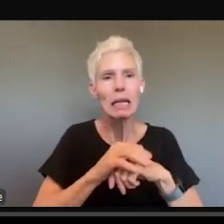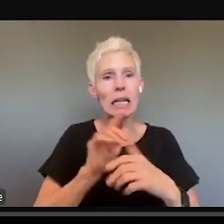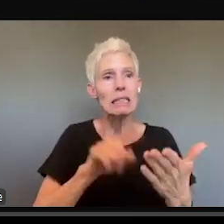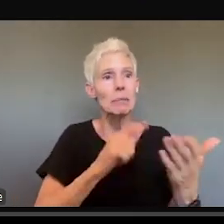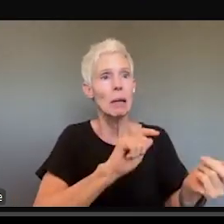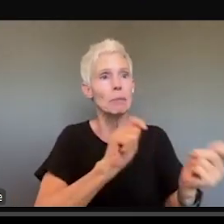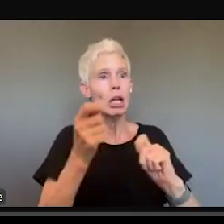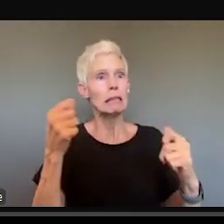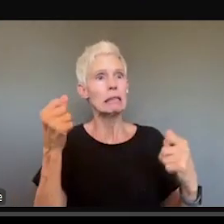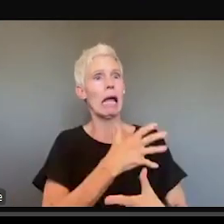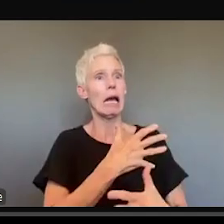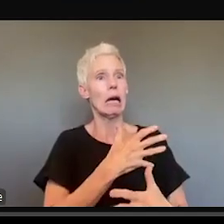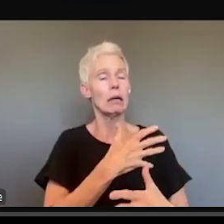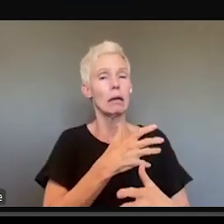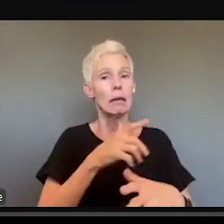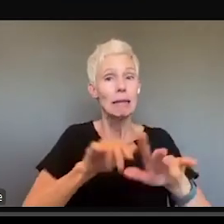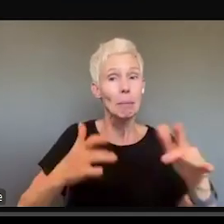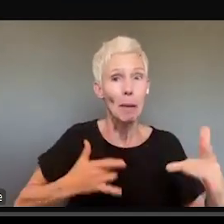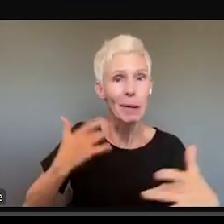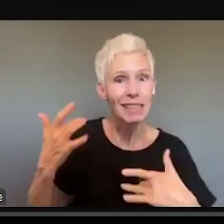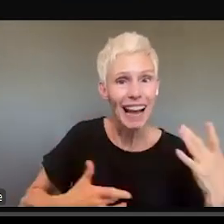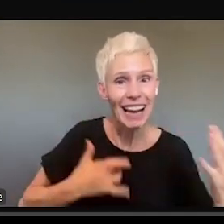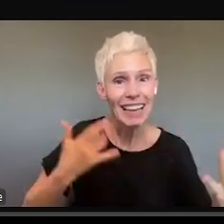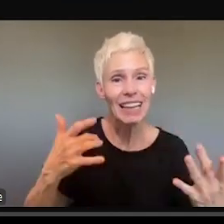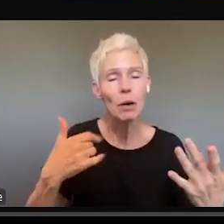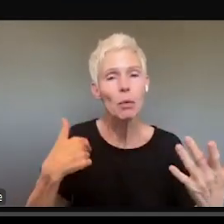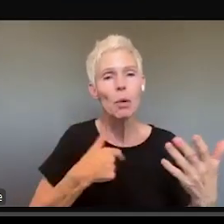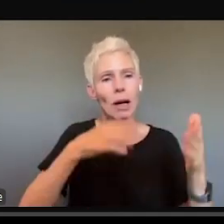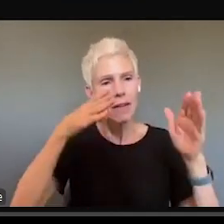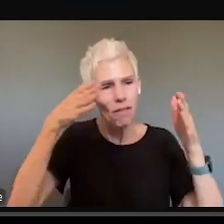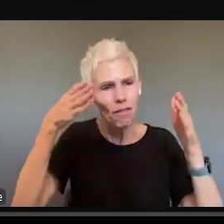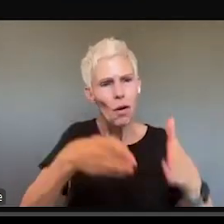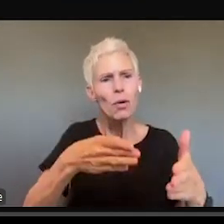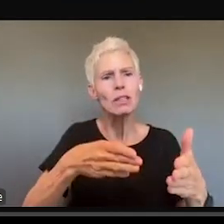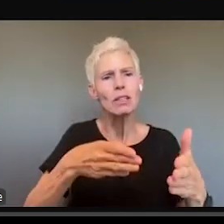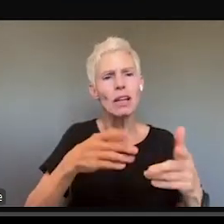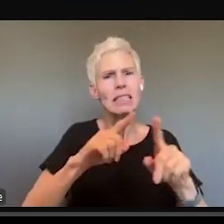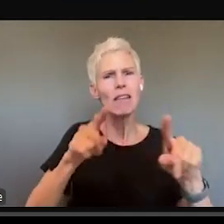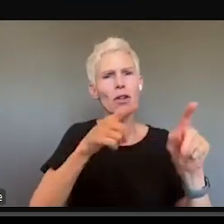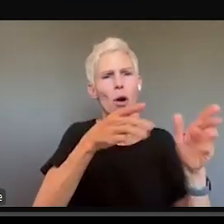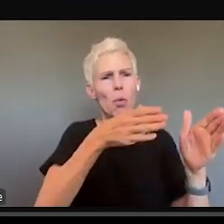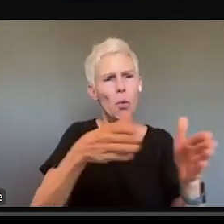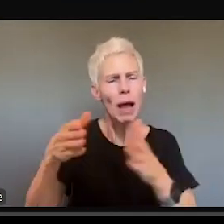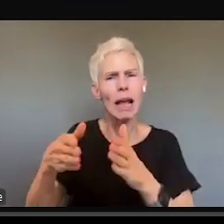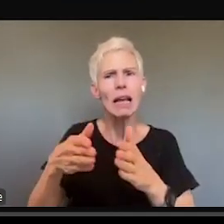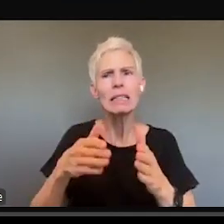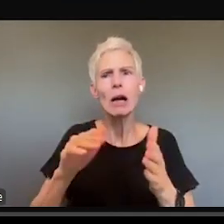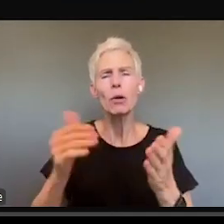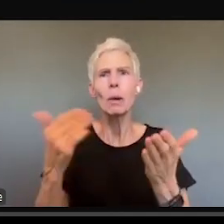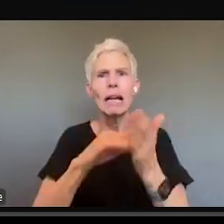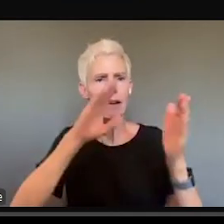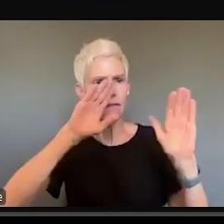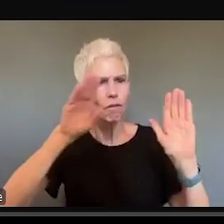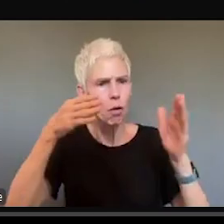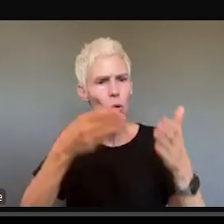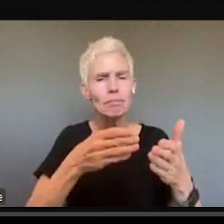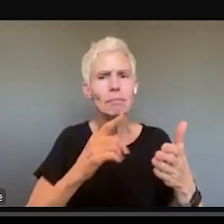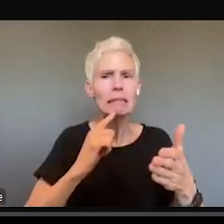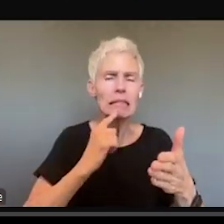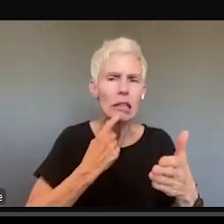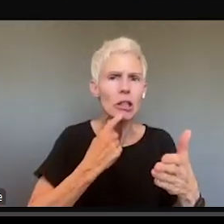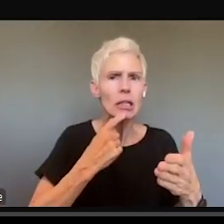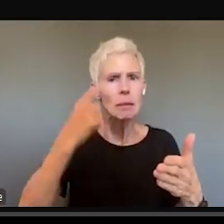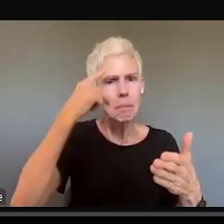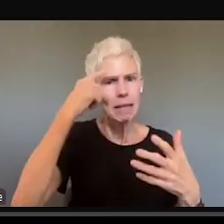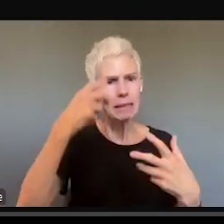scary, but sometimes it's really exciting, and we're trying to focus on ways to really think about refocusing on serious mental illness and serious